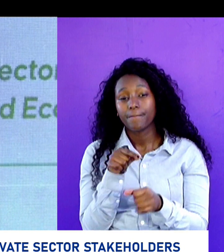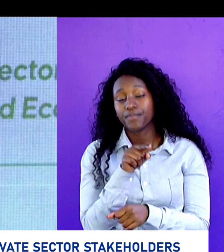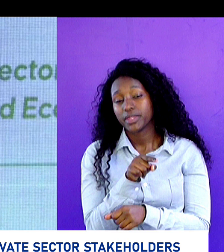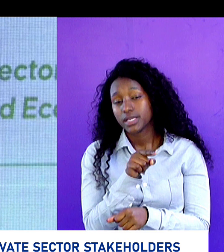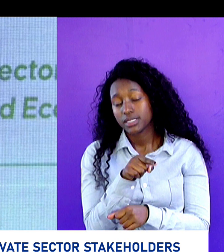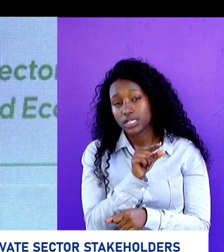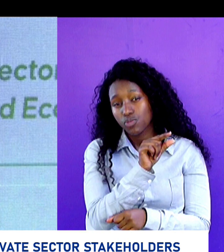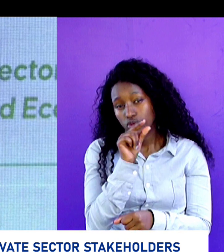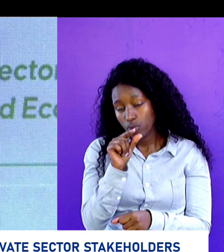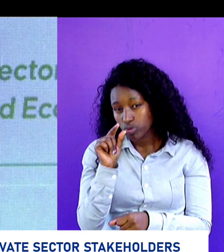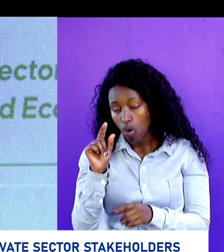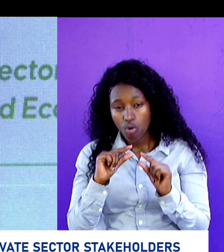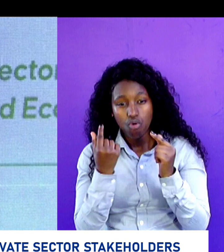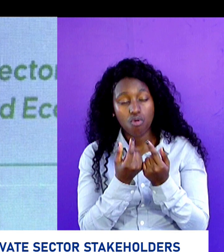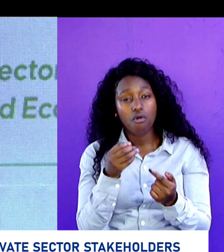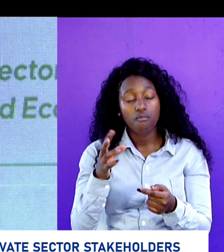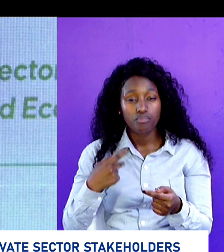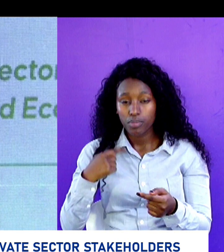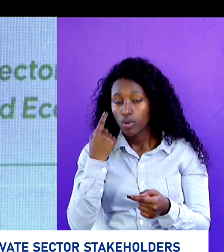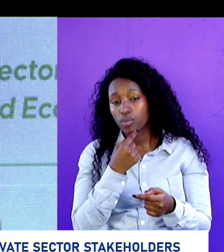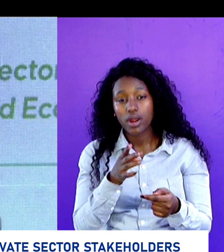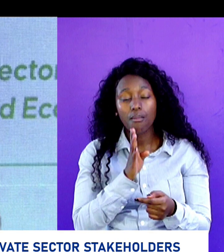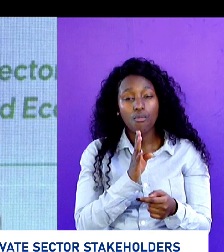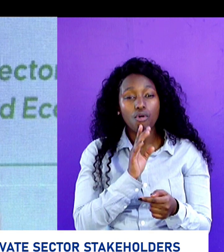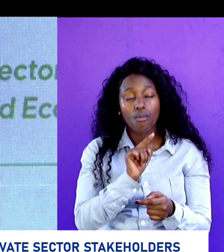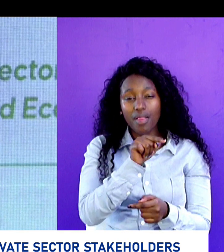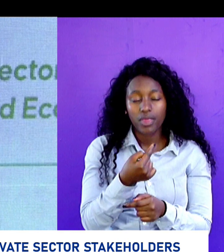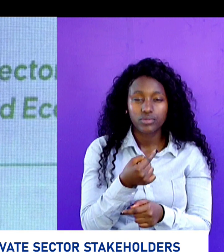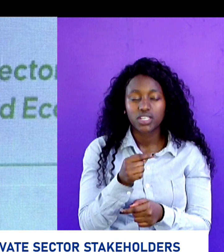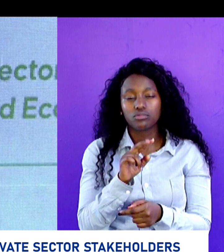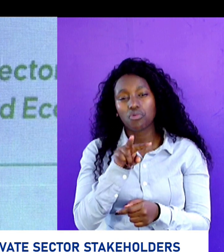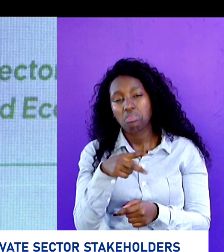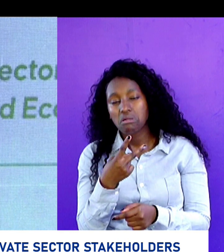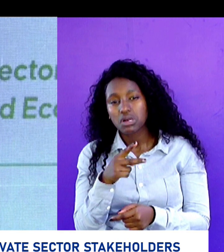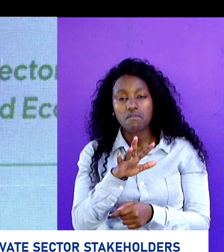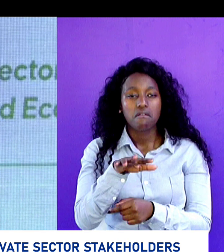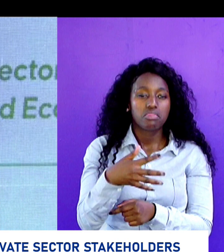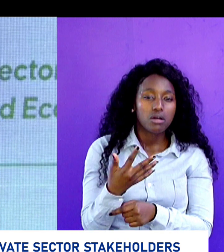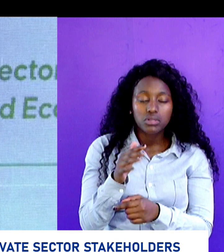these small people who borrow 1,000, 2,000, 5,000, 10,000,